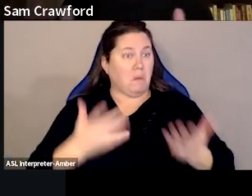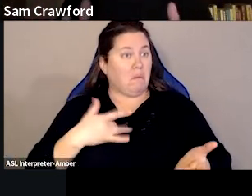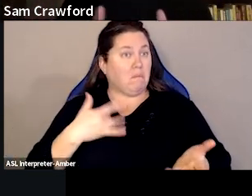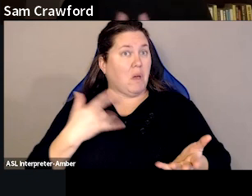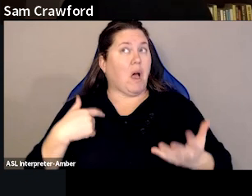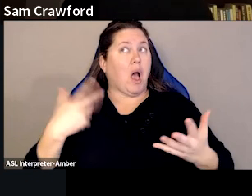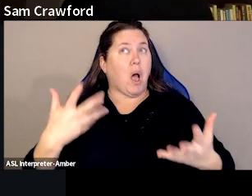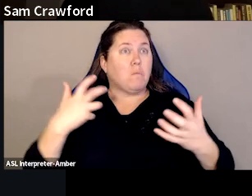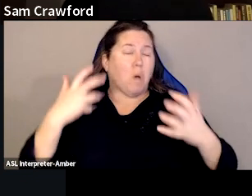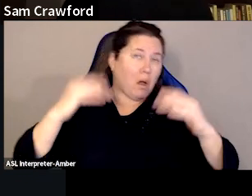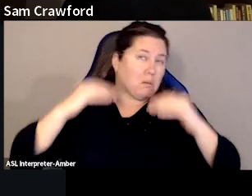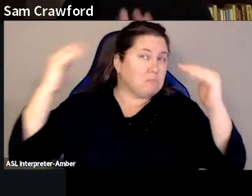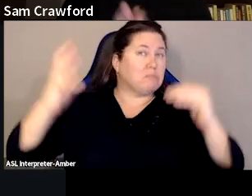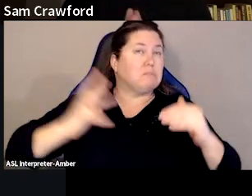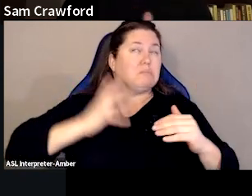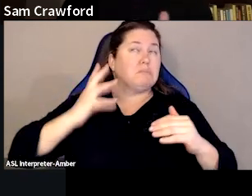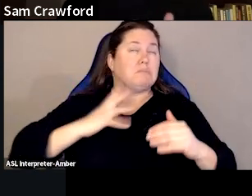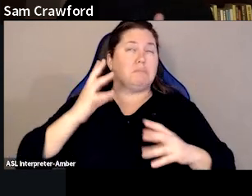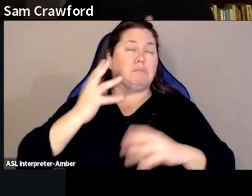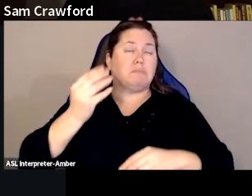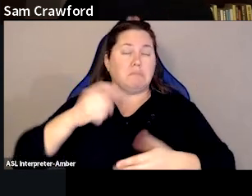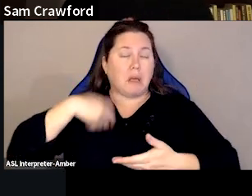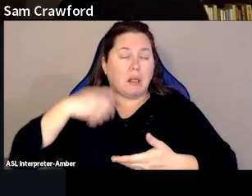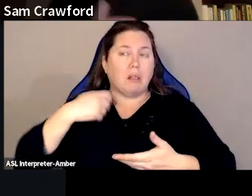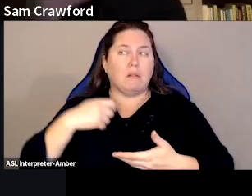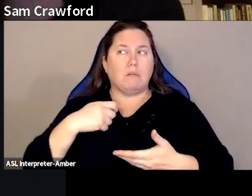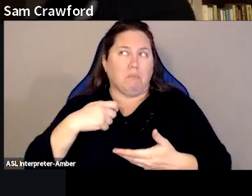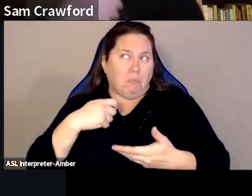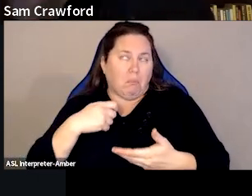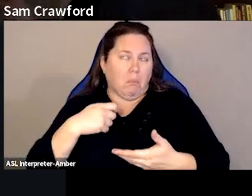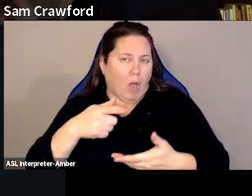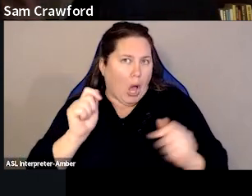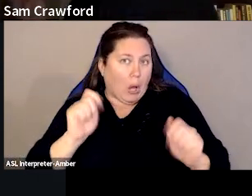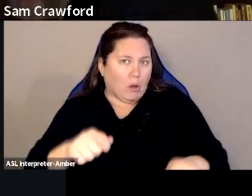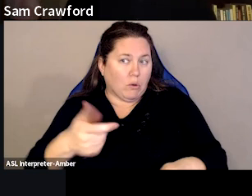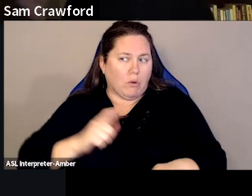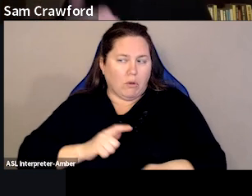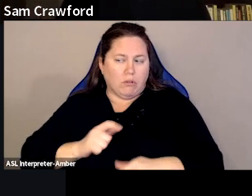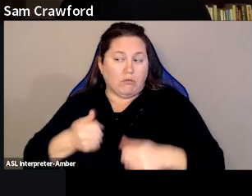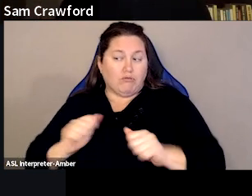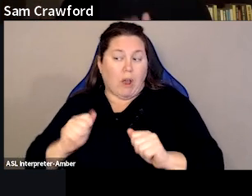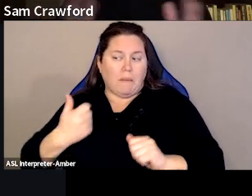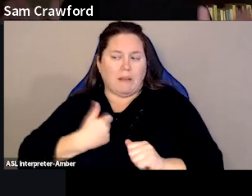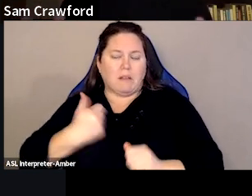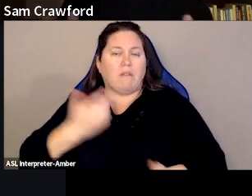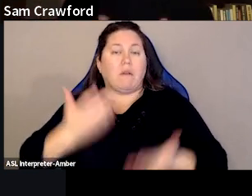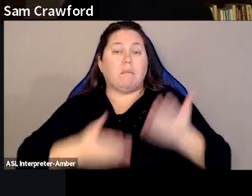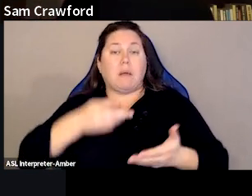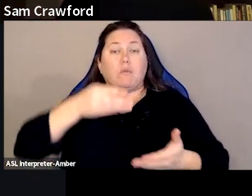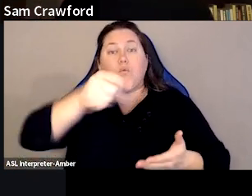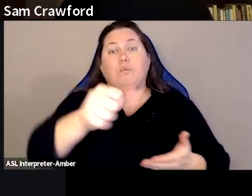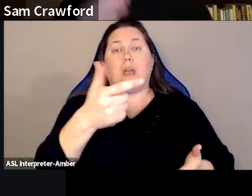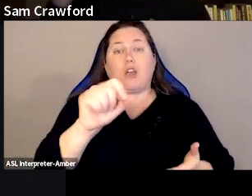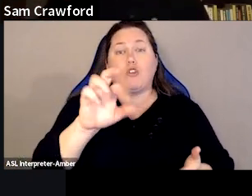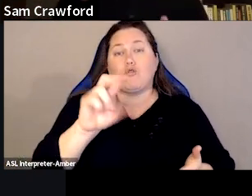actually got all the tools at your disposal to at least try it yourself. So let's say you were to pay Gordon to come to your house. I don't know how much that would